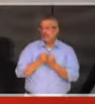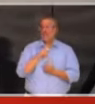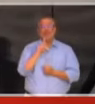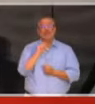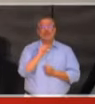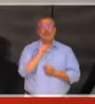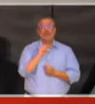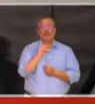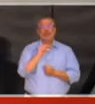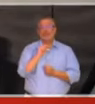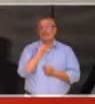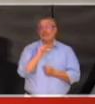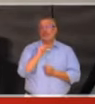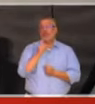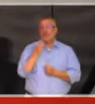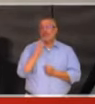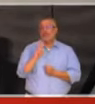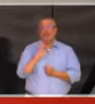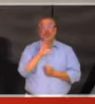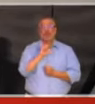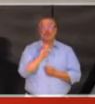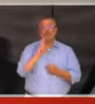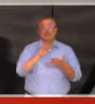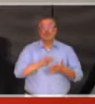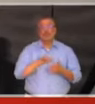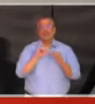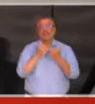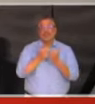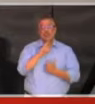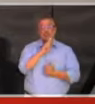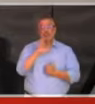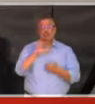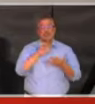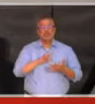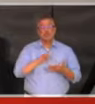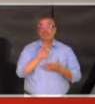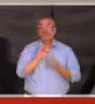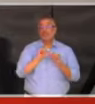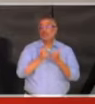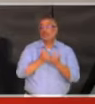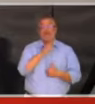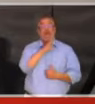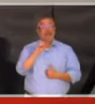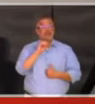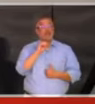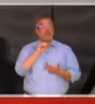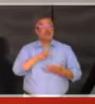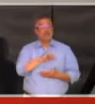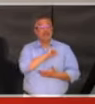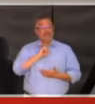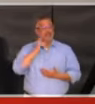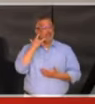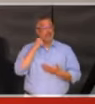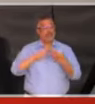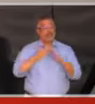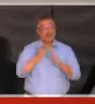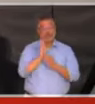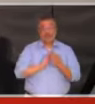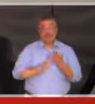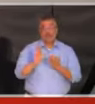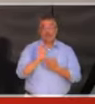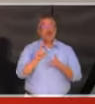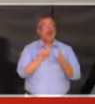Governor Kunalakis, Cal State Student Association, UC Student Association, and the Student Senate for California Community Colleges.